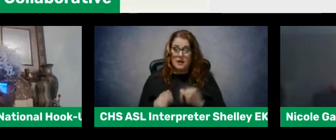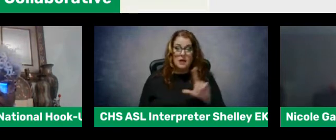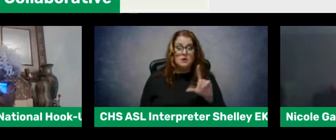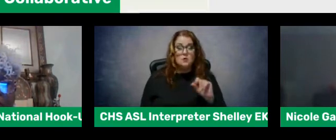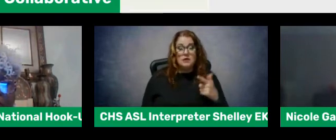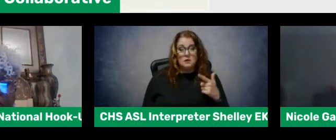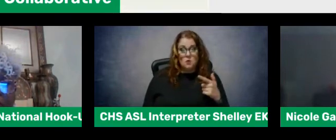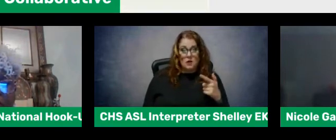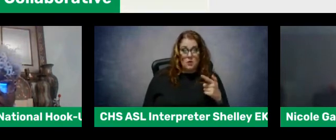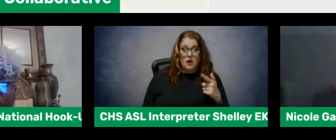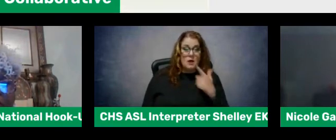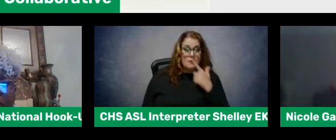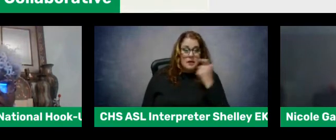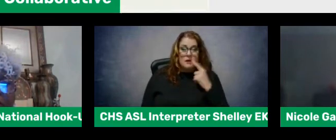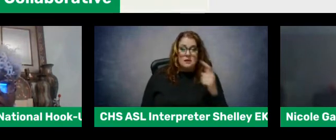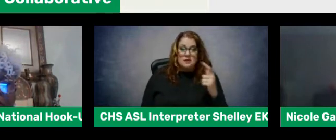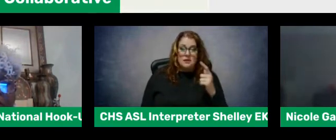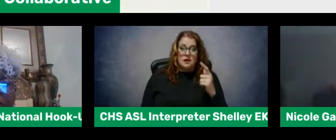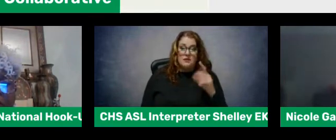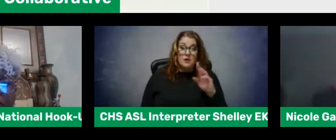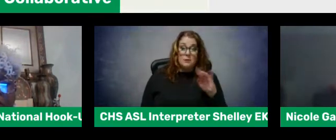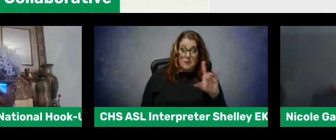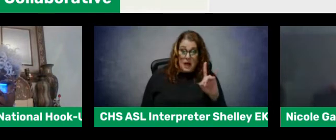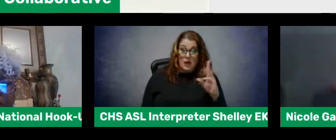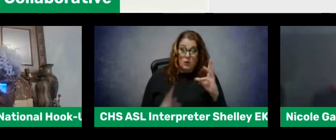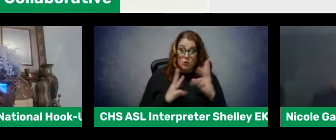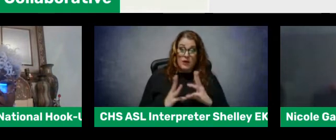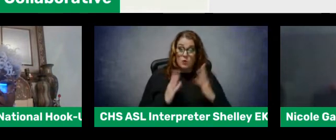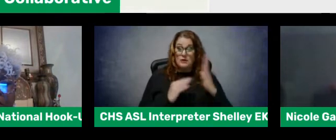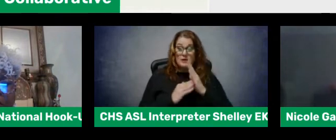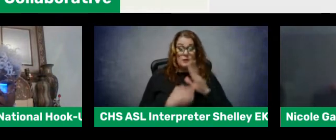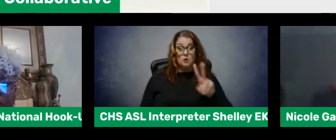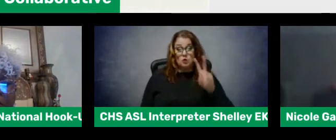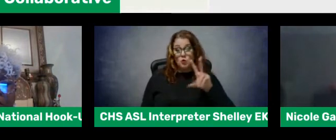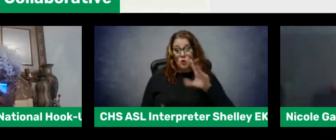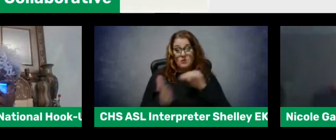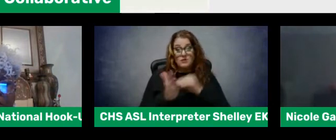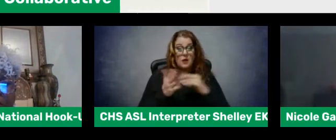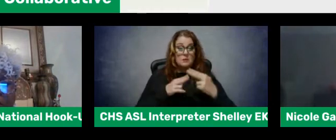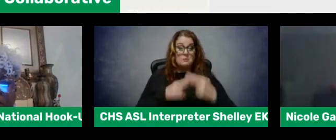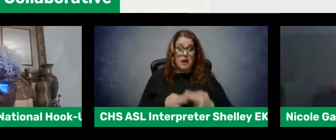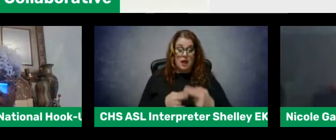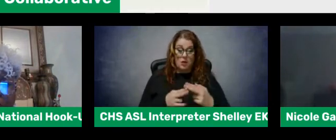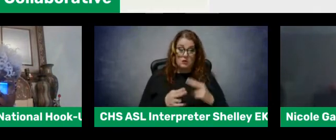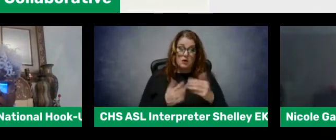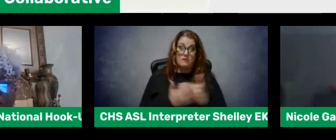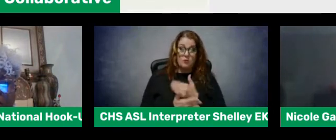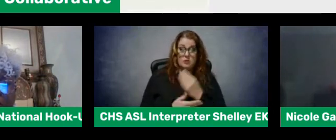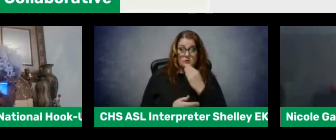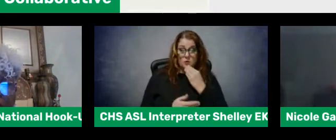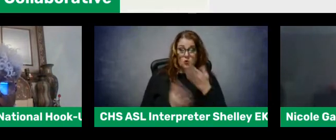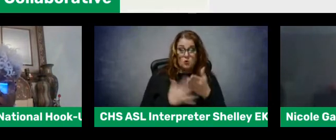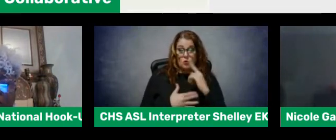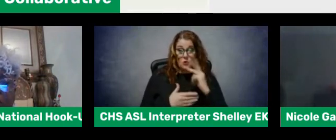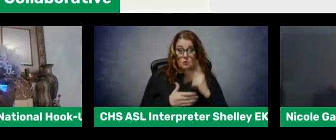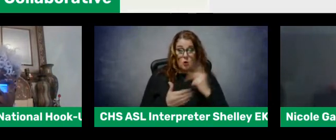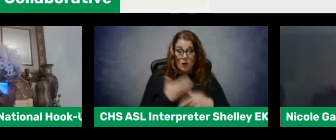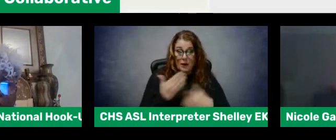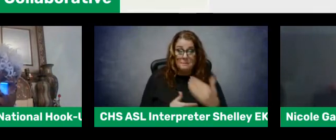2021, due to the mild weather, we topped 200,000 pounds of produce through this program. And our